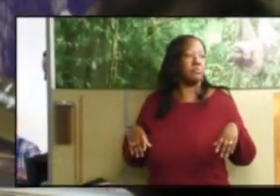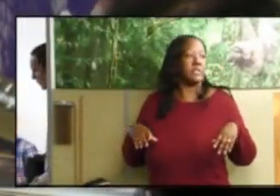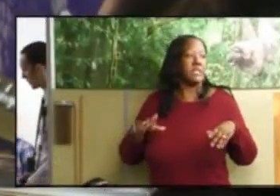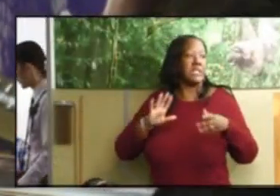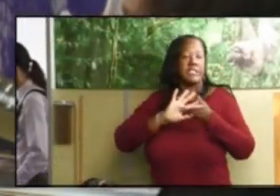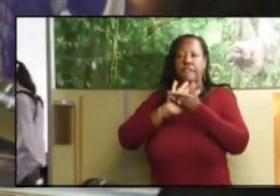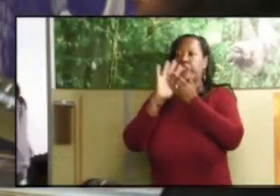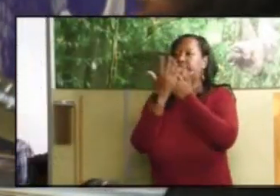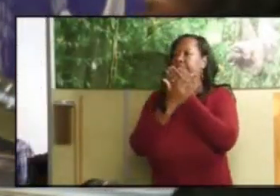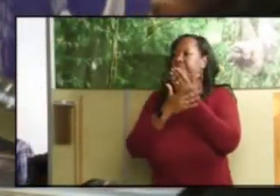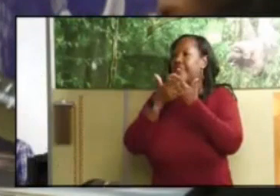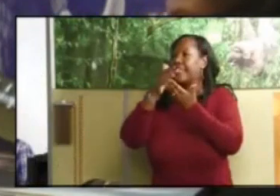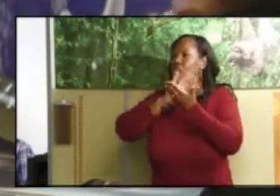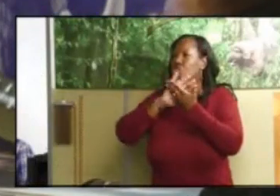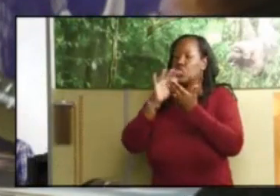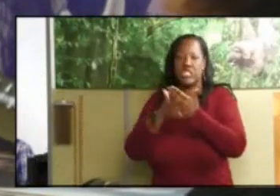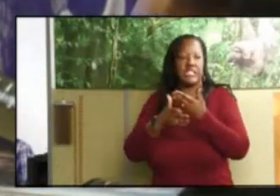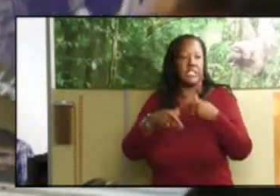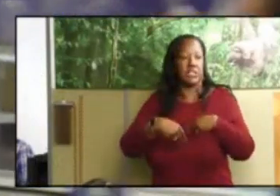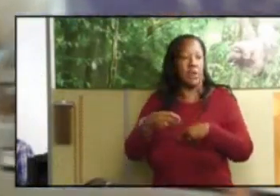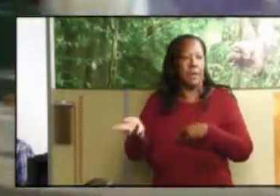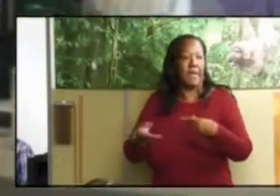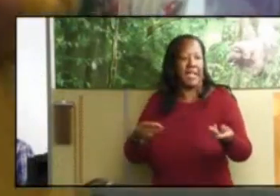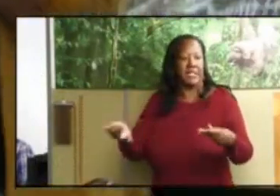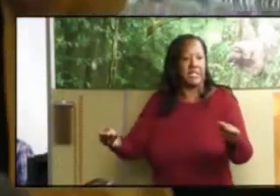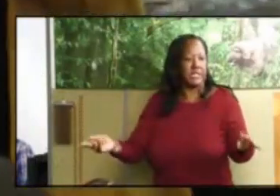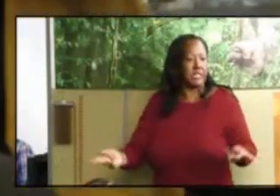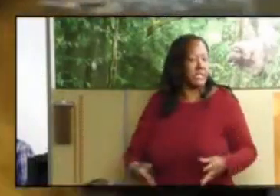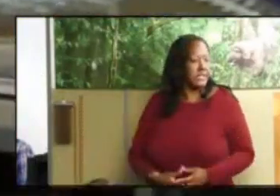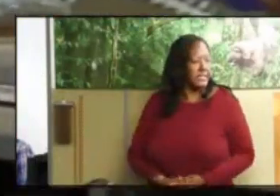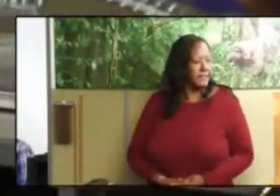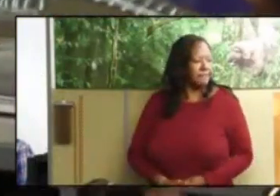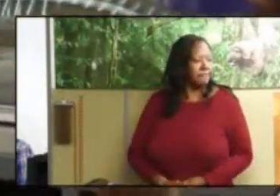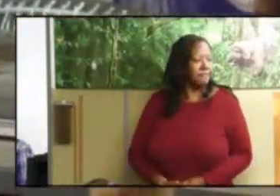finishes to kind of give that effect. I'll pass one the other direction.